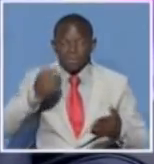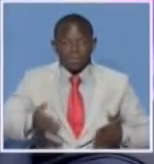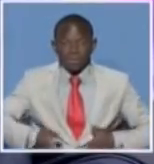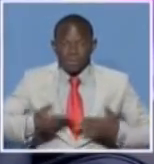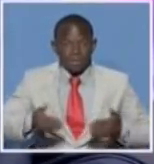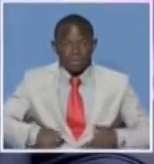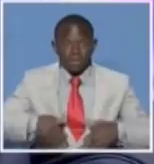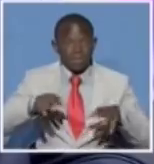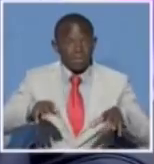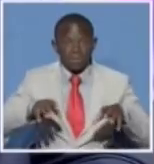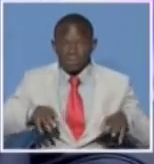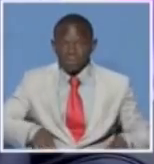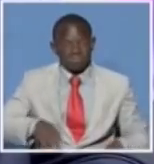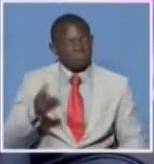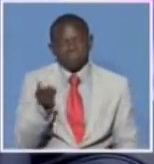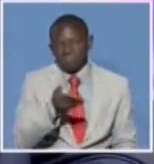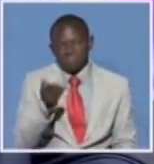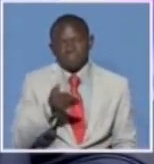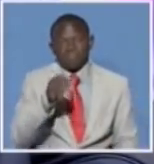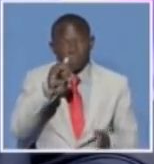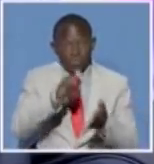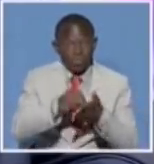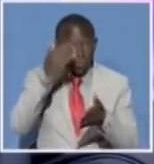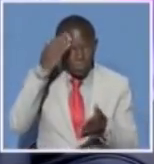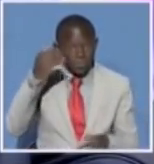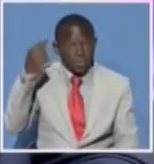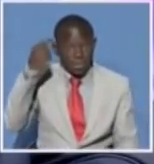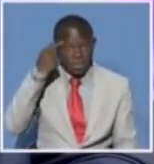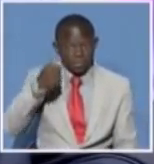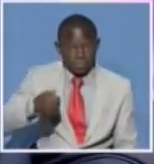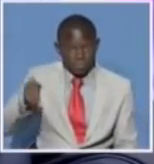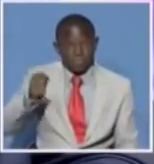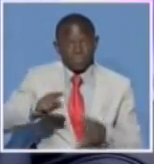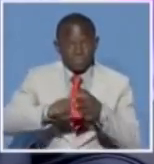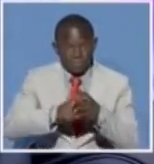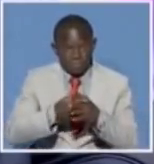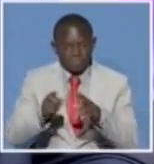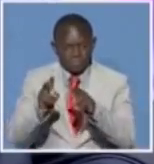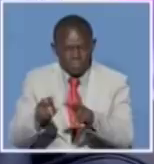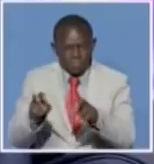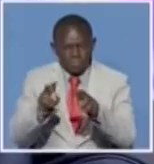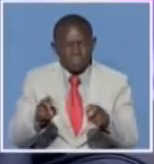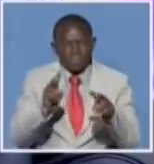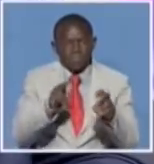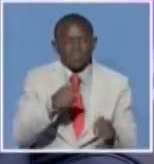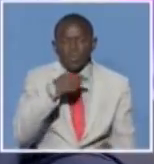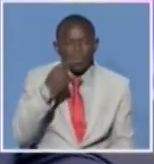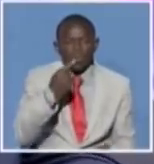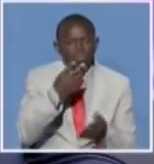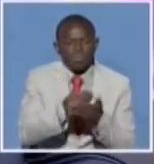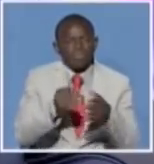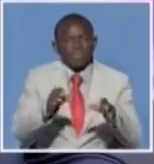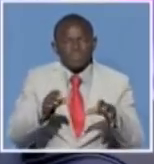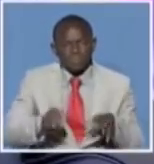required that we collect information that will help understand what went on.